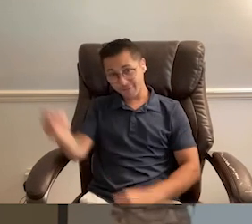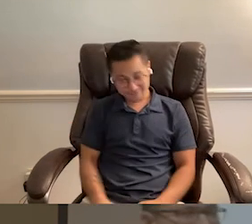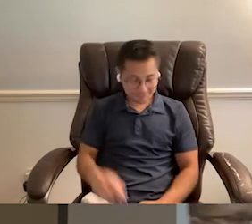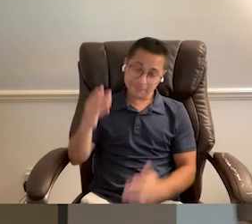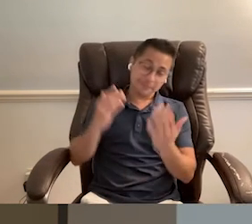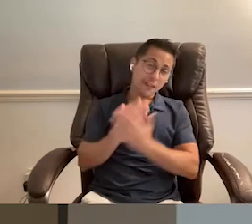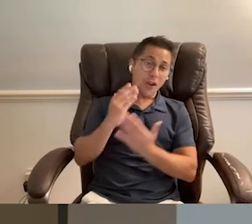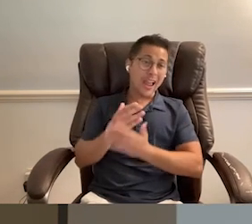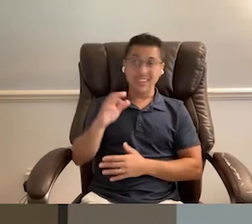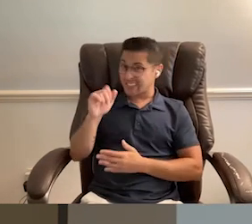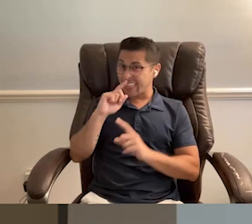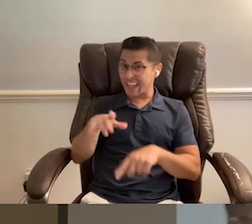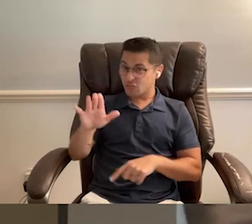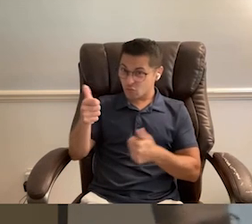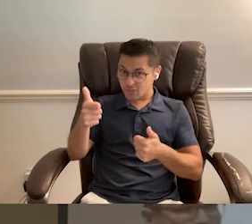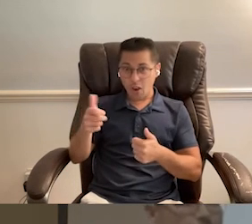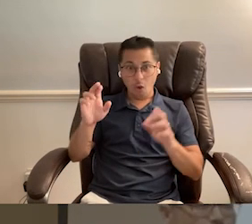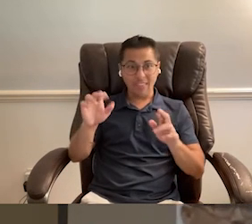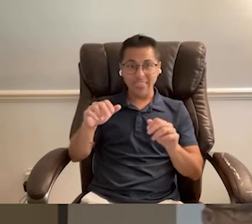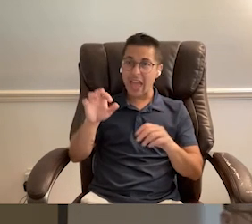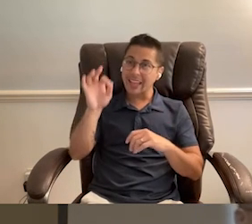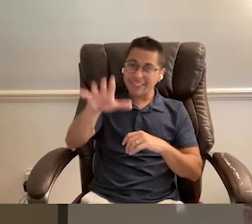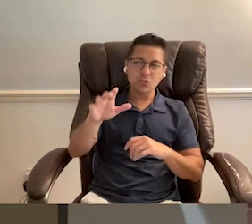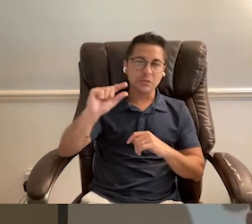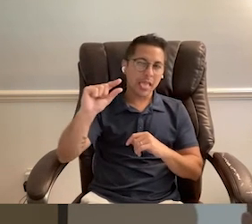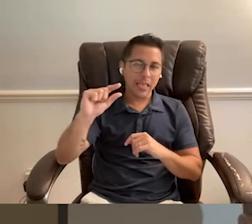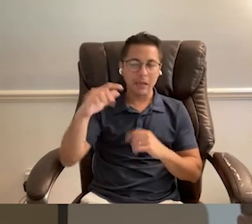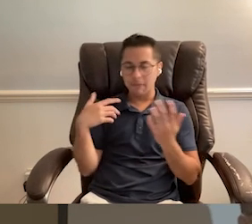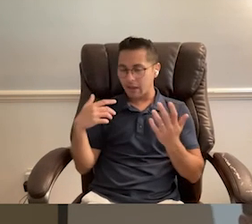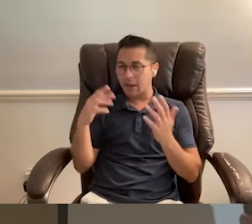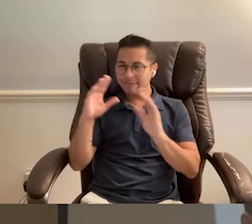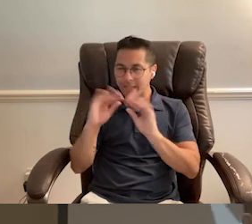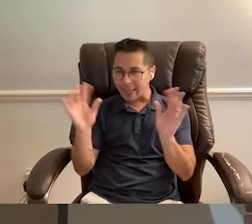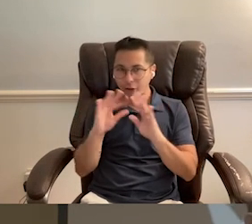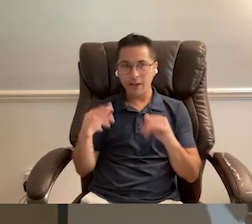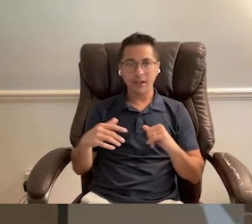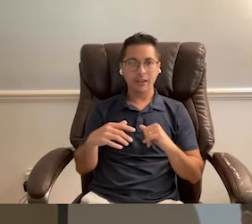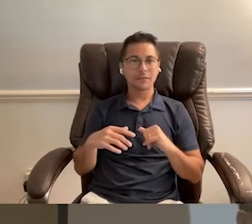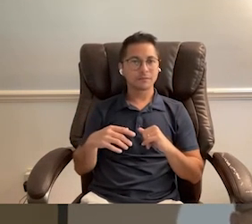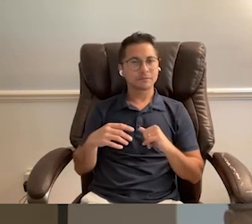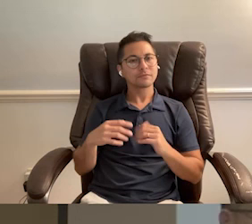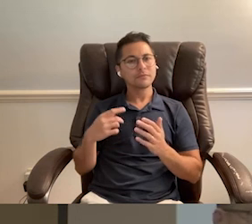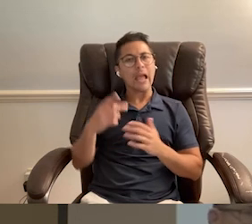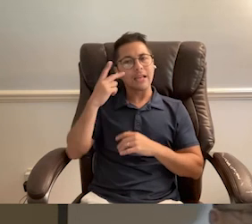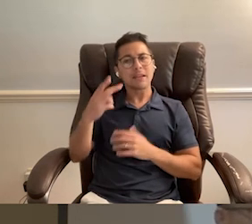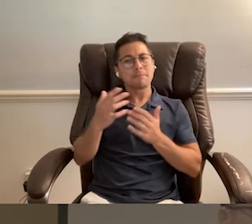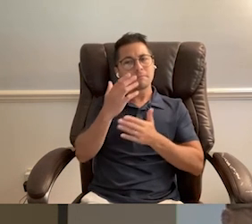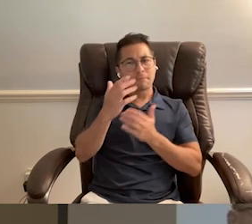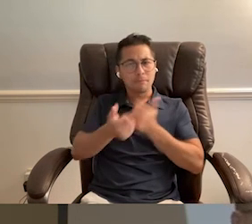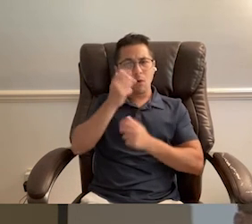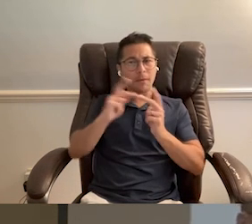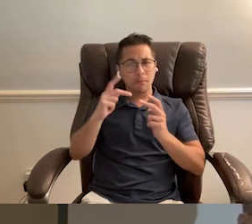answer? I mean, hopefully that gives you a little bit of, you know, clarity. Like I often see, you know, most attorneys I talk to recommend having both,